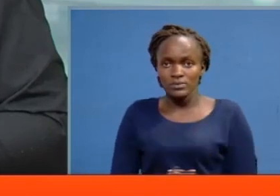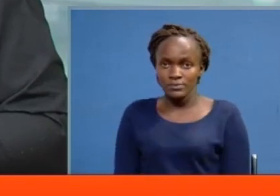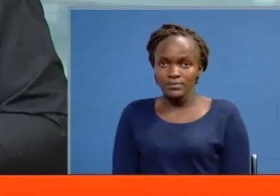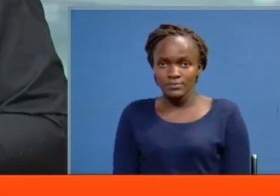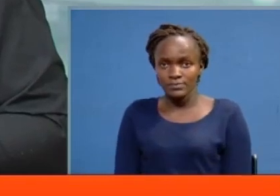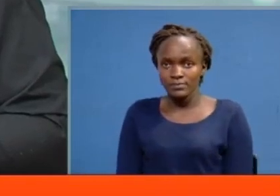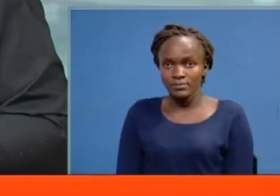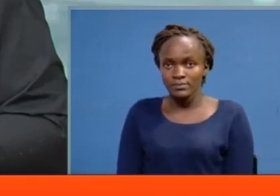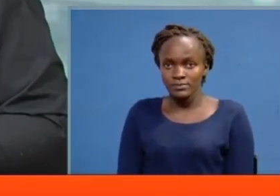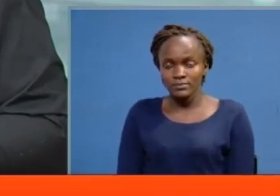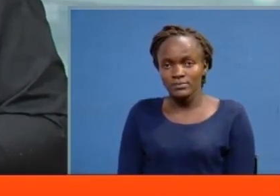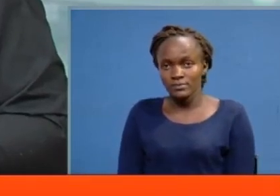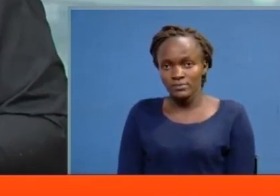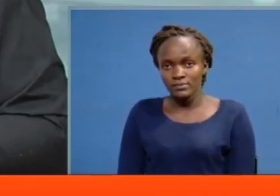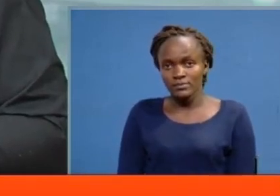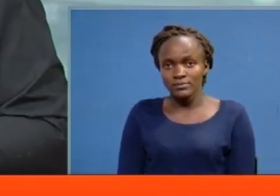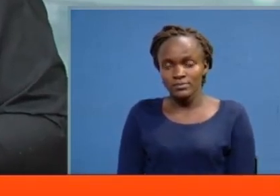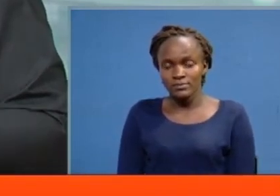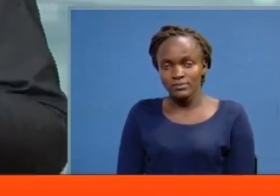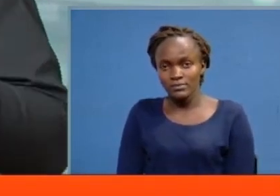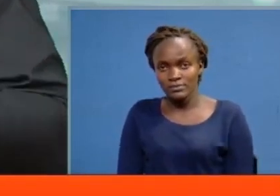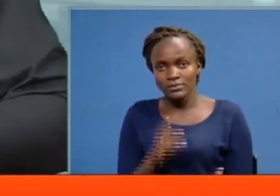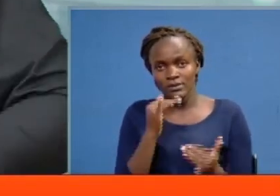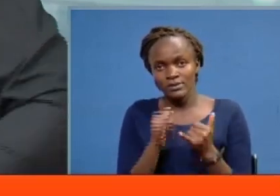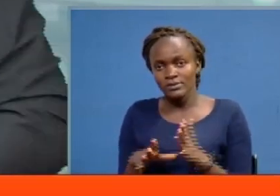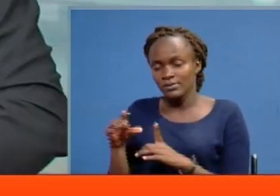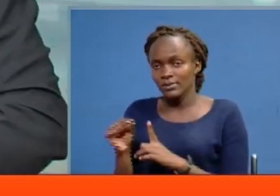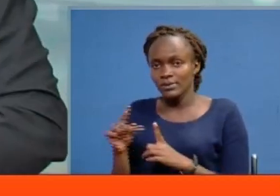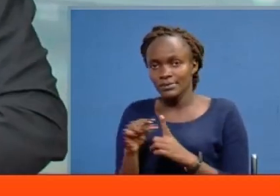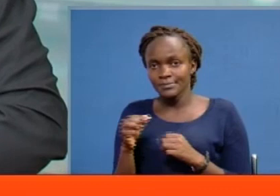word, punchline of sorts that you'd want people to go home with